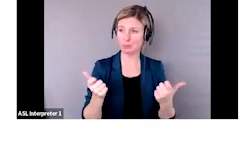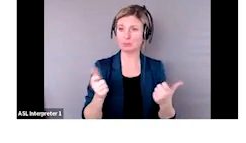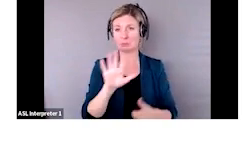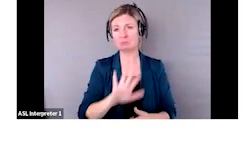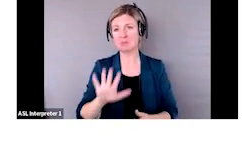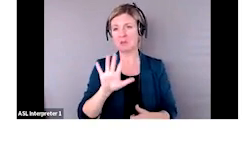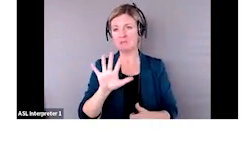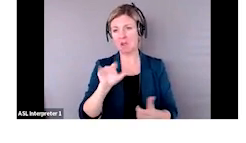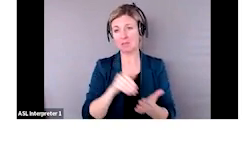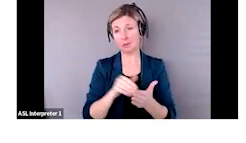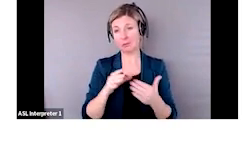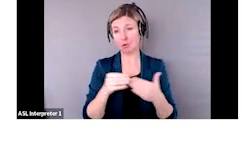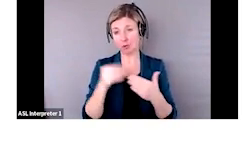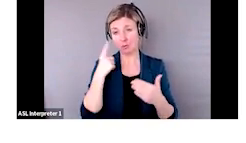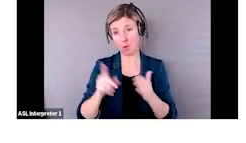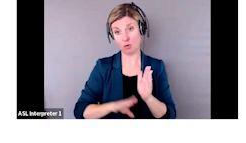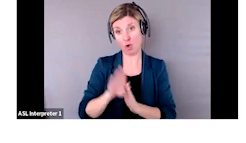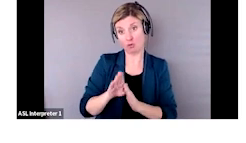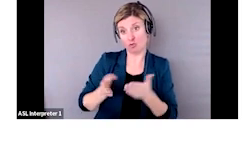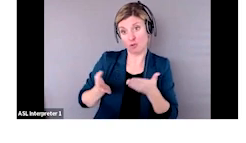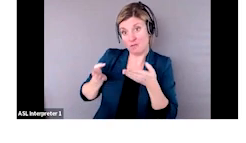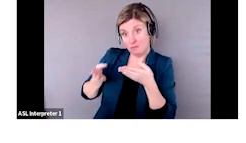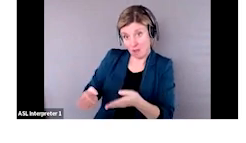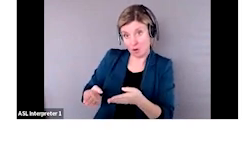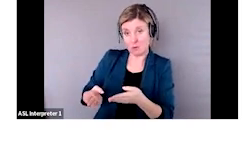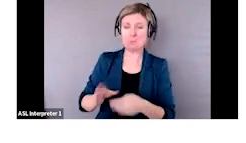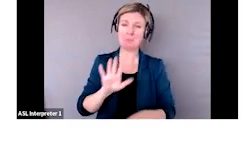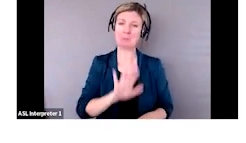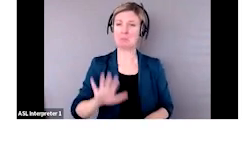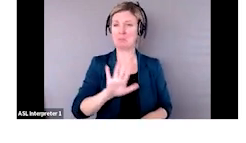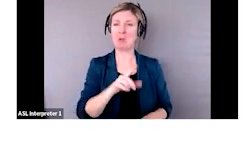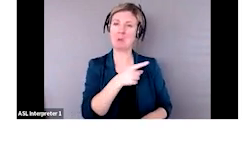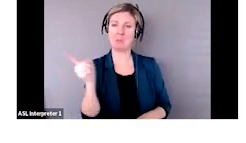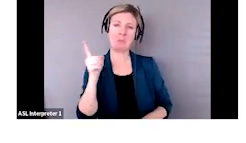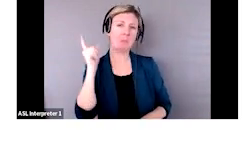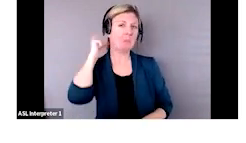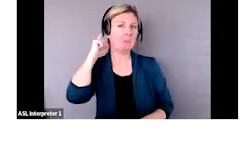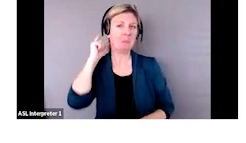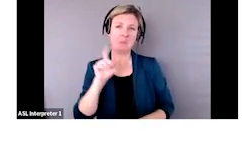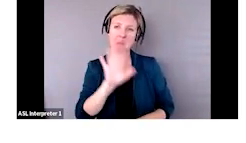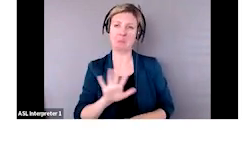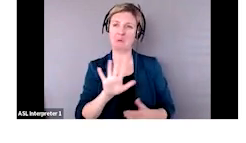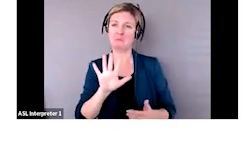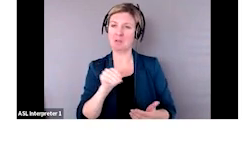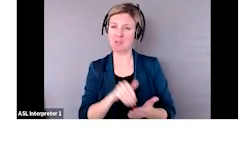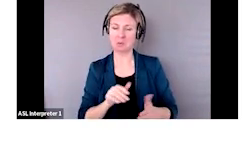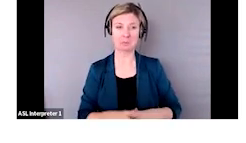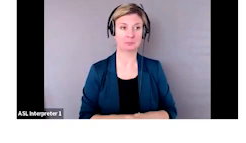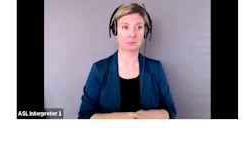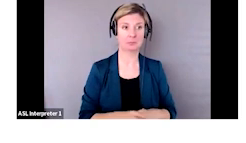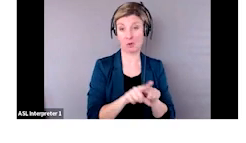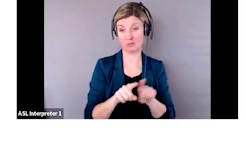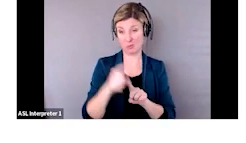Amazon in the channel is a good number to use. But we also have to think about other costs that are associated with